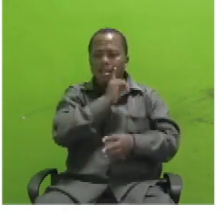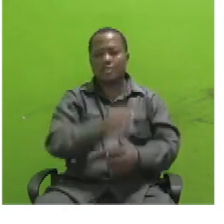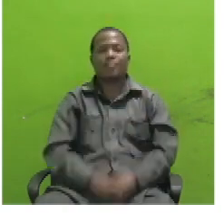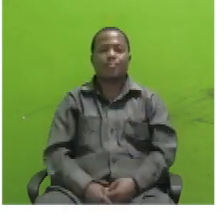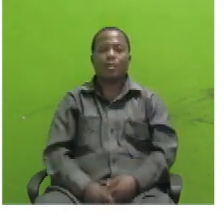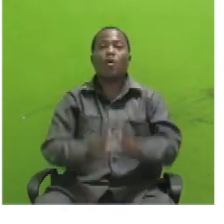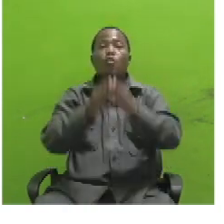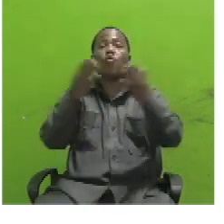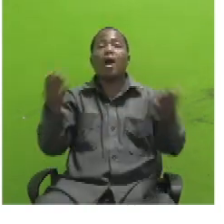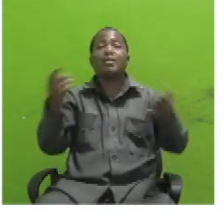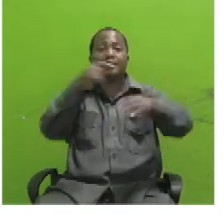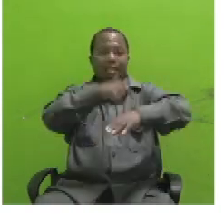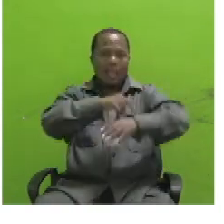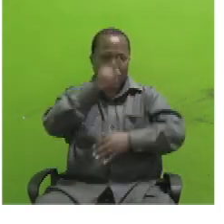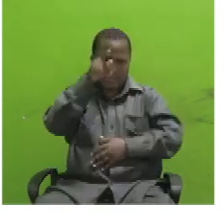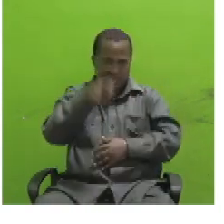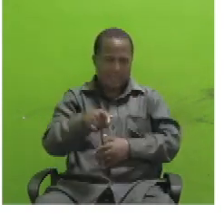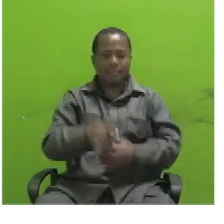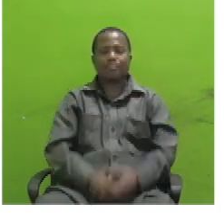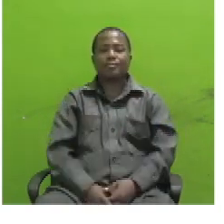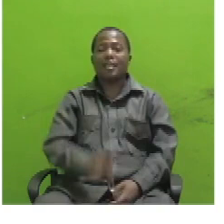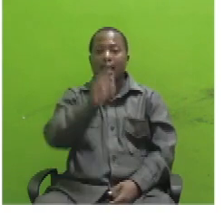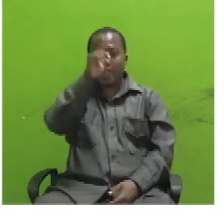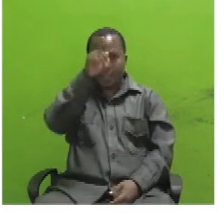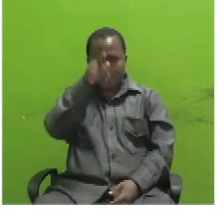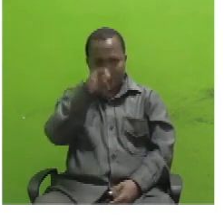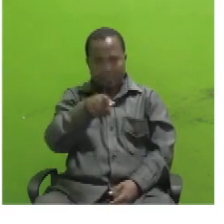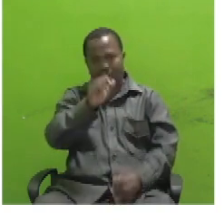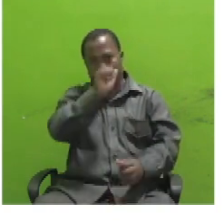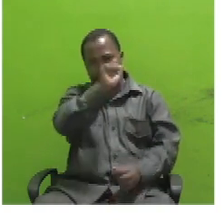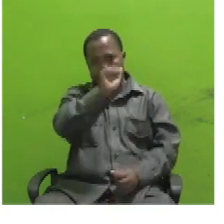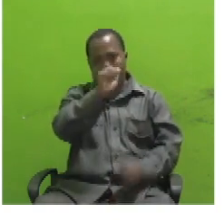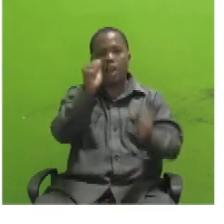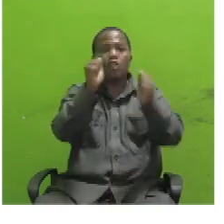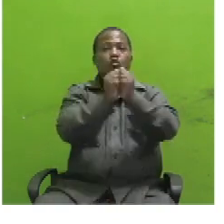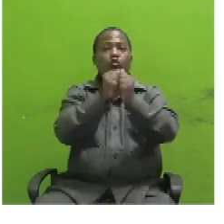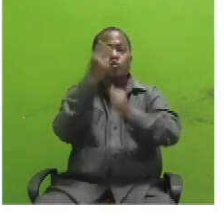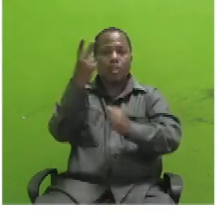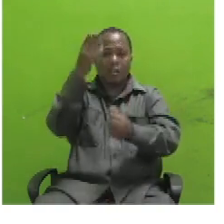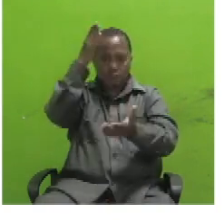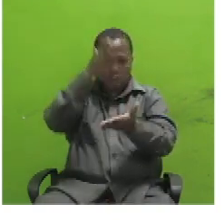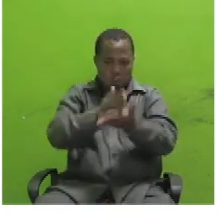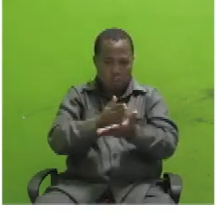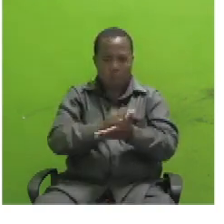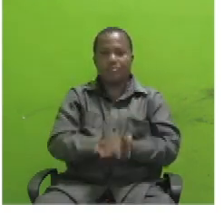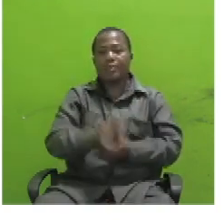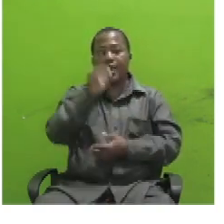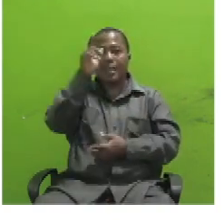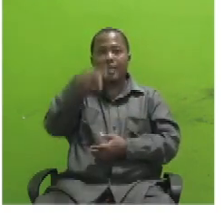What time is it? It is 12:00. It